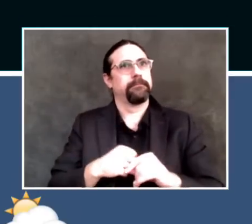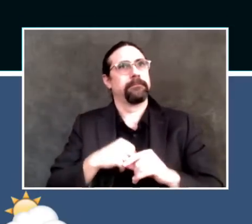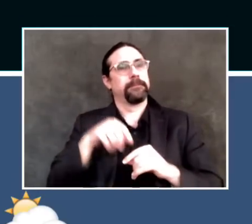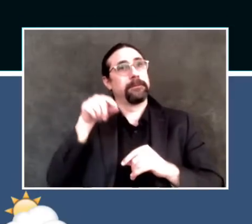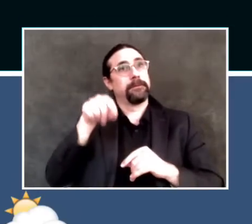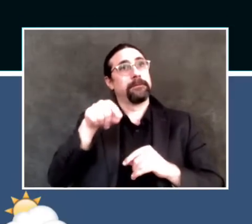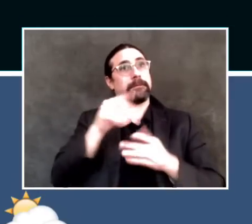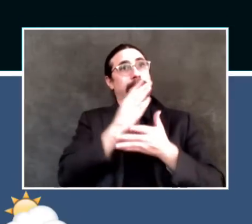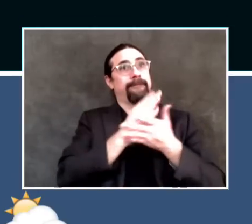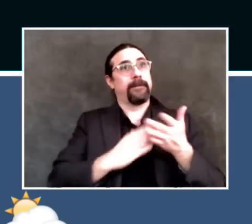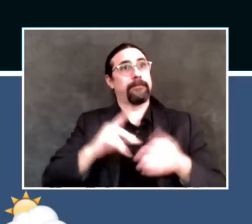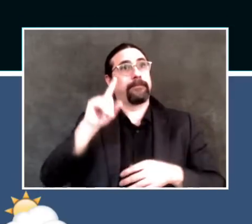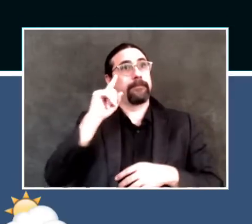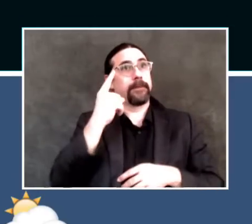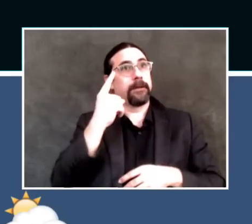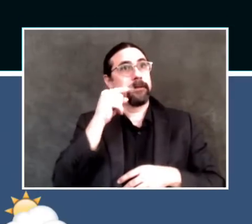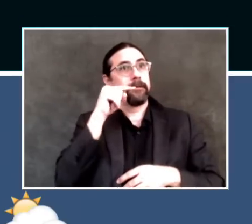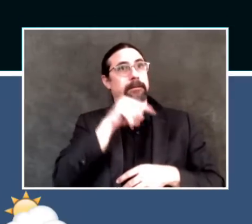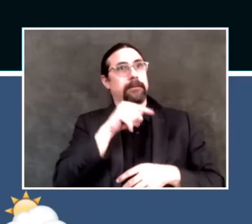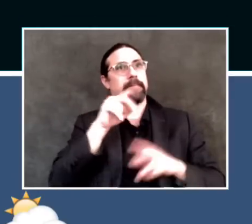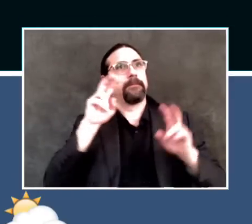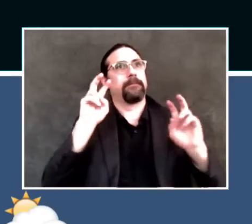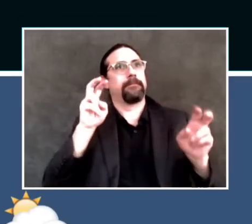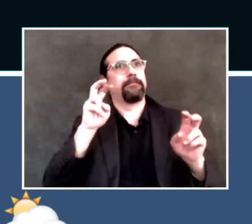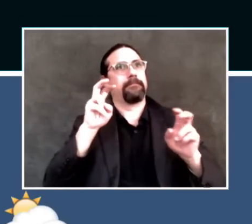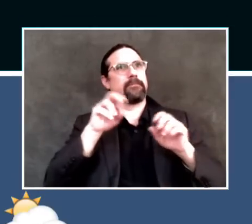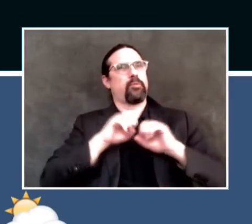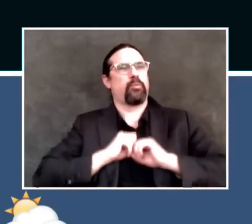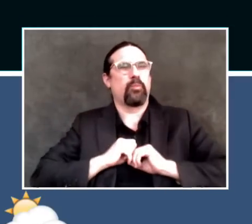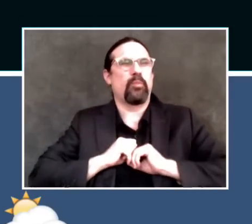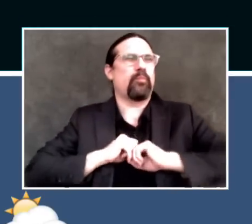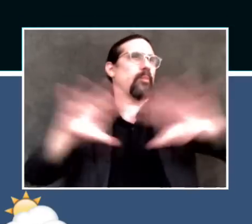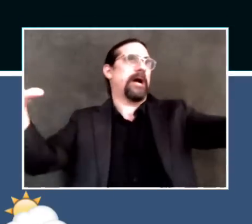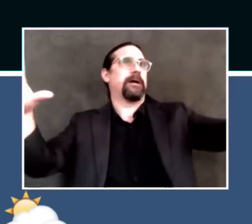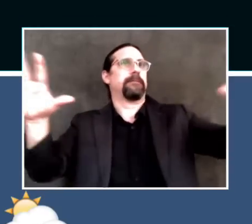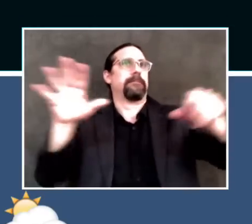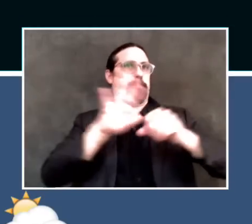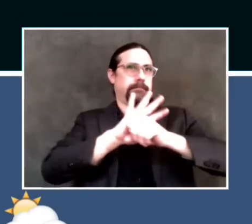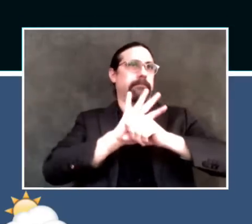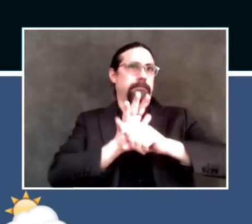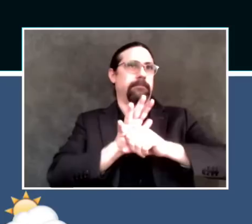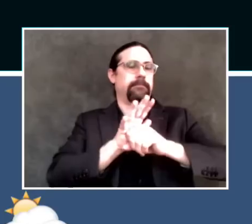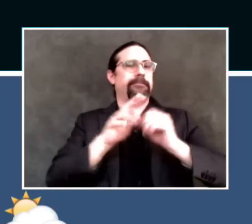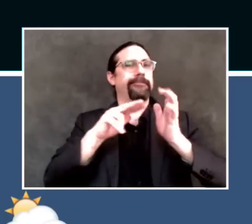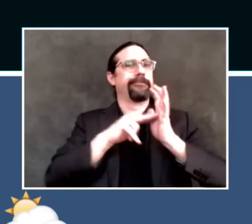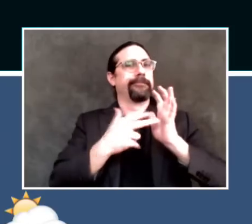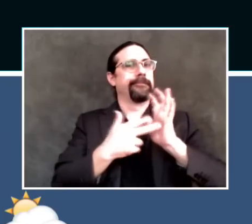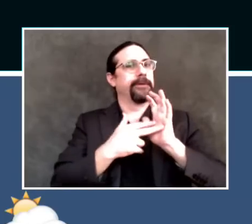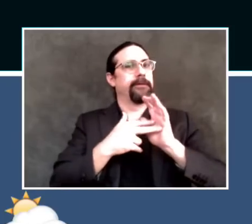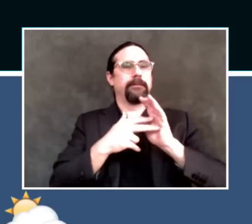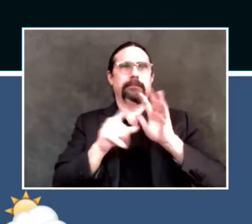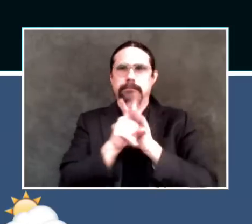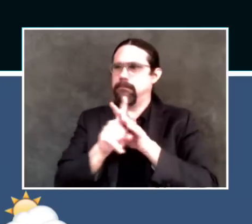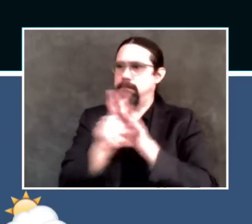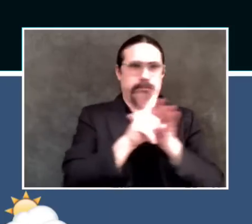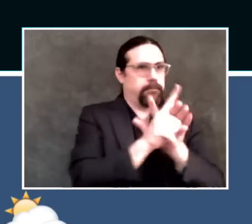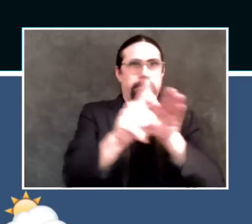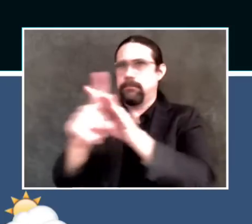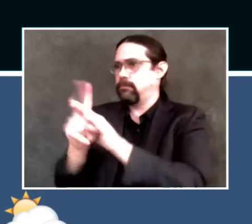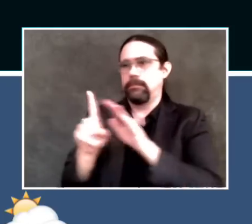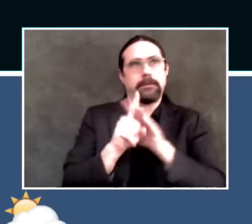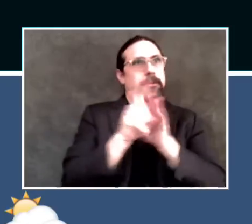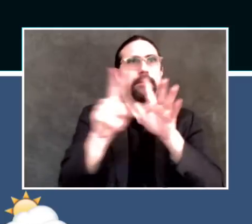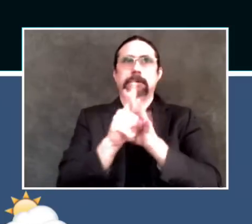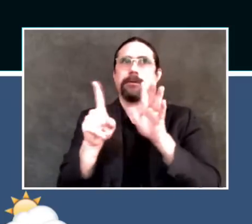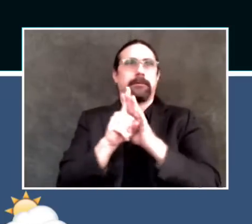just consistently. And we're at a point, because of community spread, where we can't trace the origins of individual cases to their initial